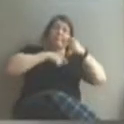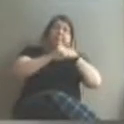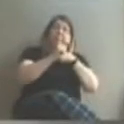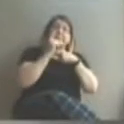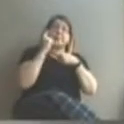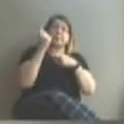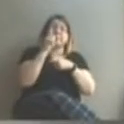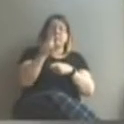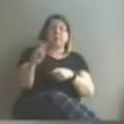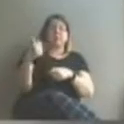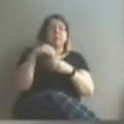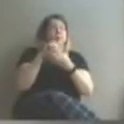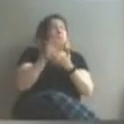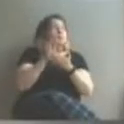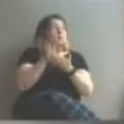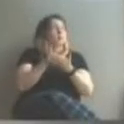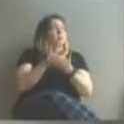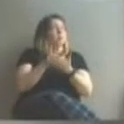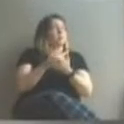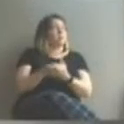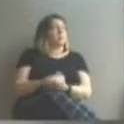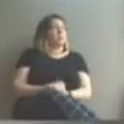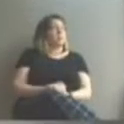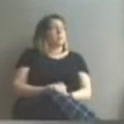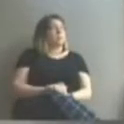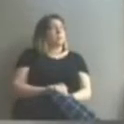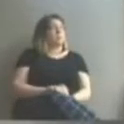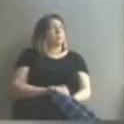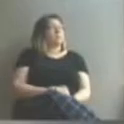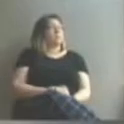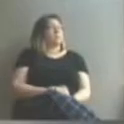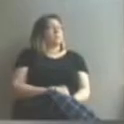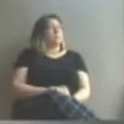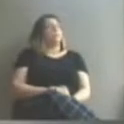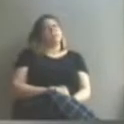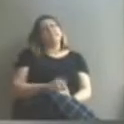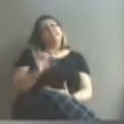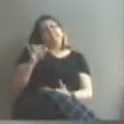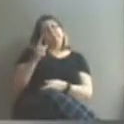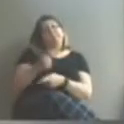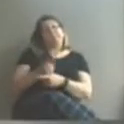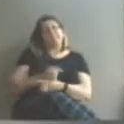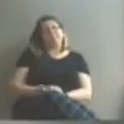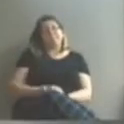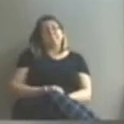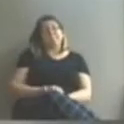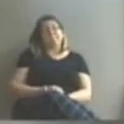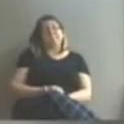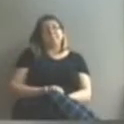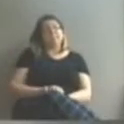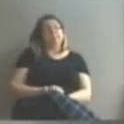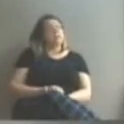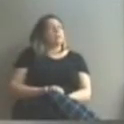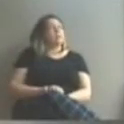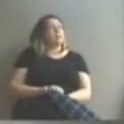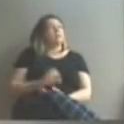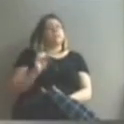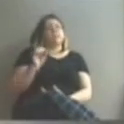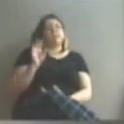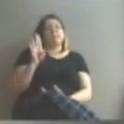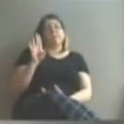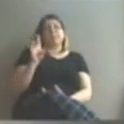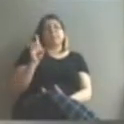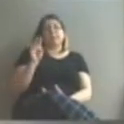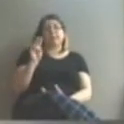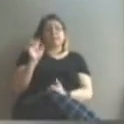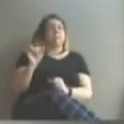else within the school? Or I don't think I'm making this up. That is correct, yes. SBDM could make that decision,